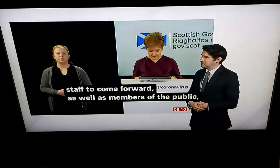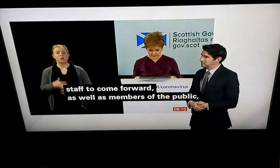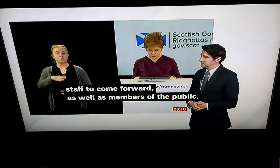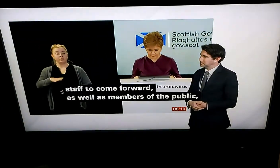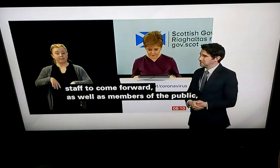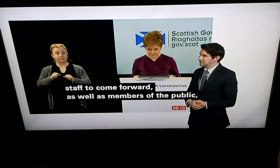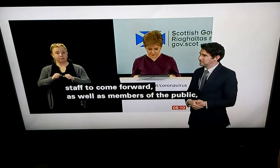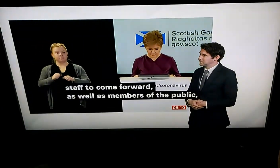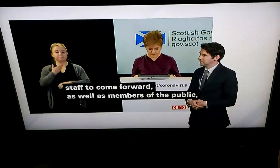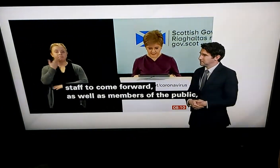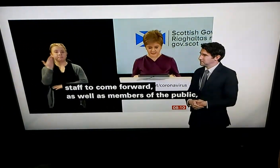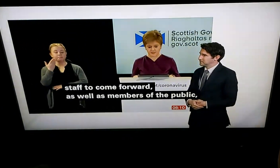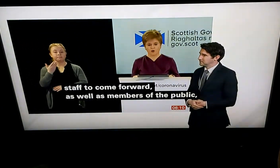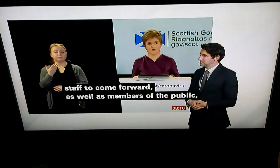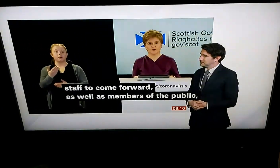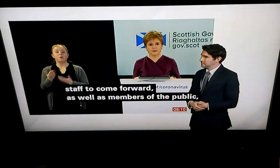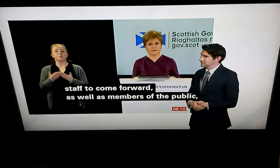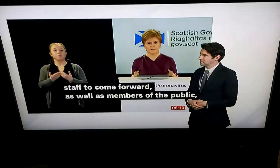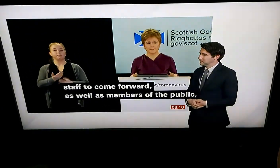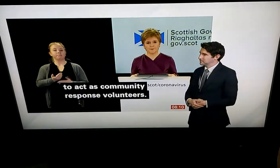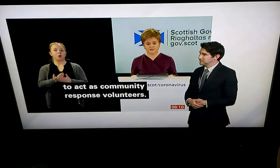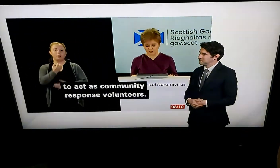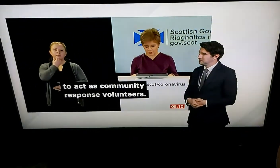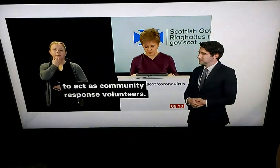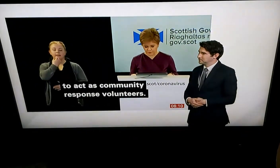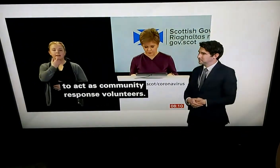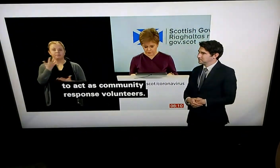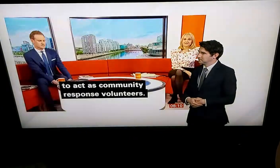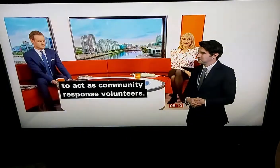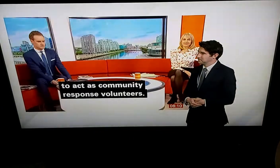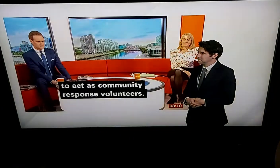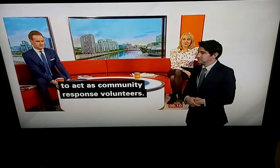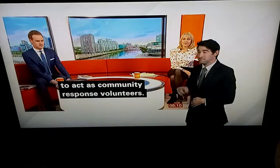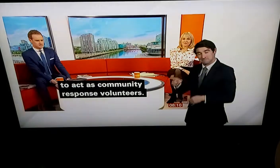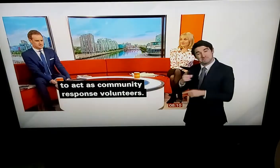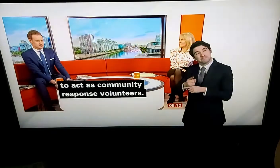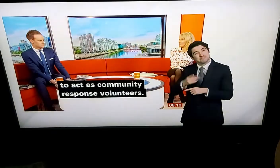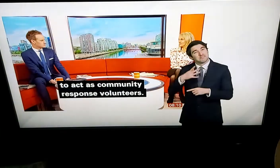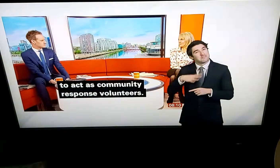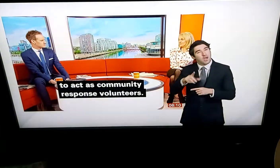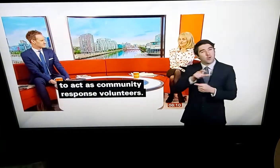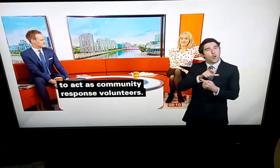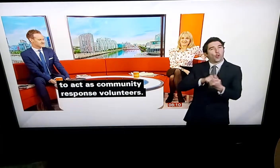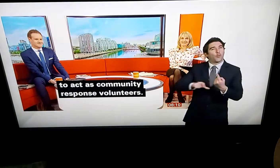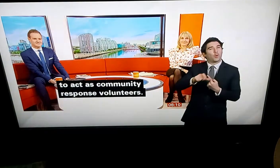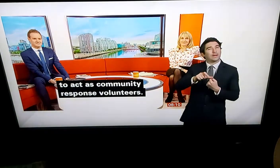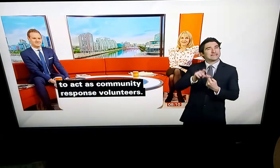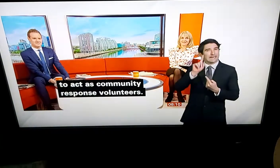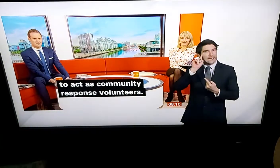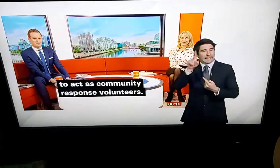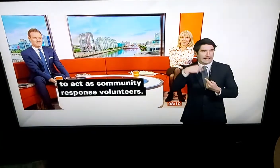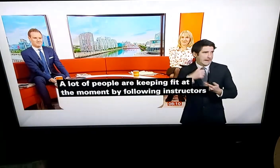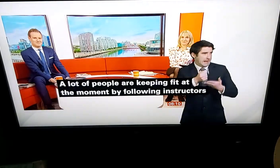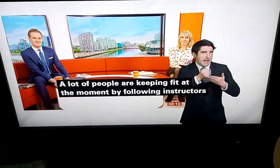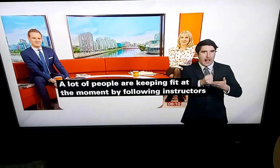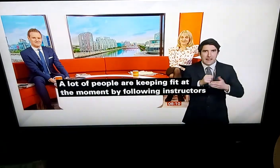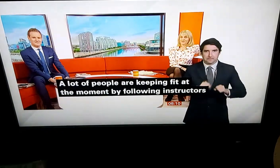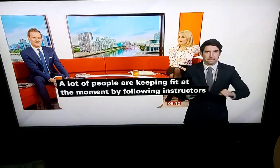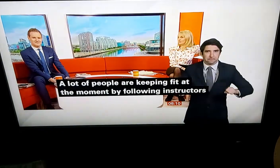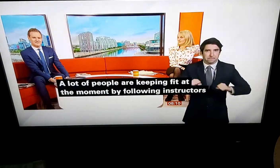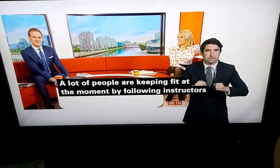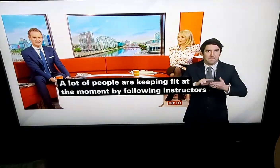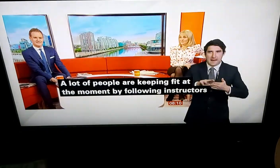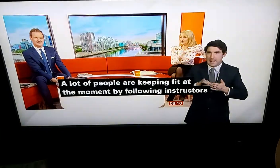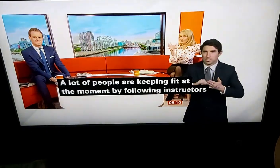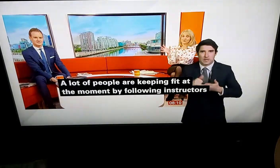public, to try and act as community response volunteers. I know lots of people are trying to keep fit at the moment